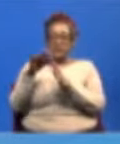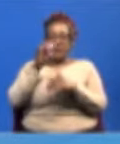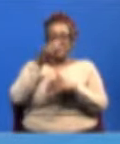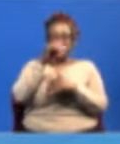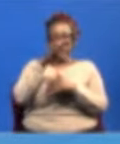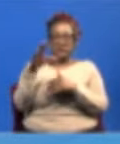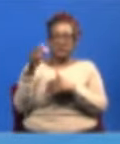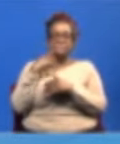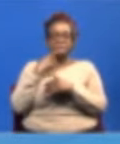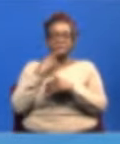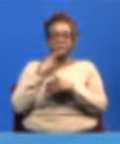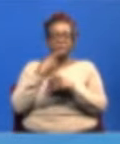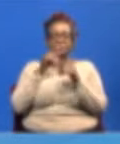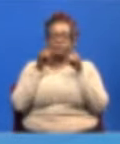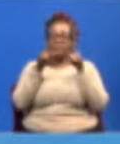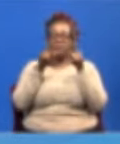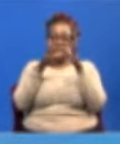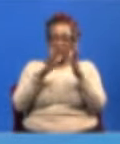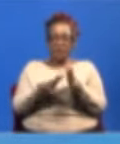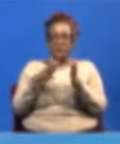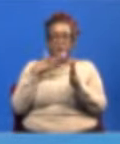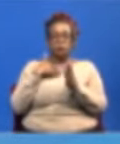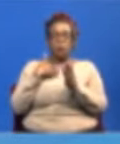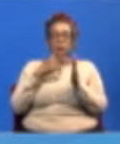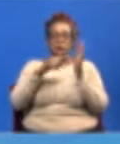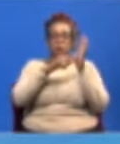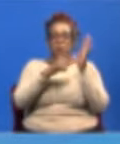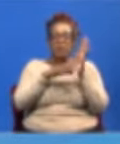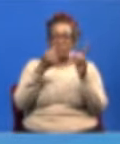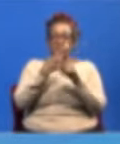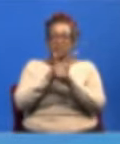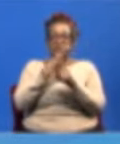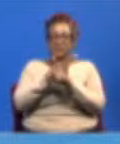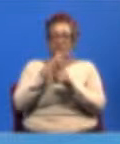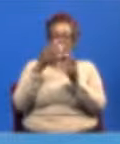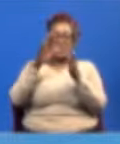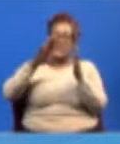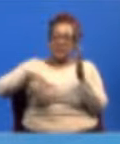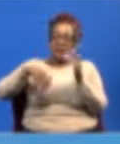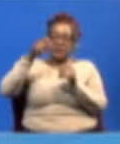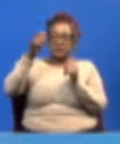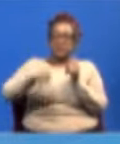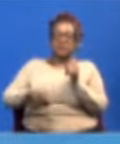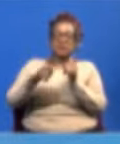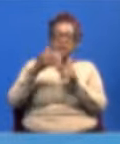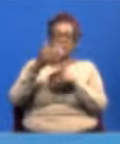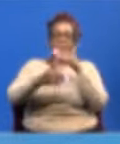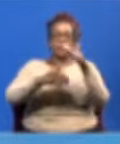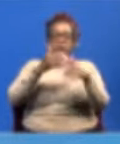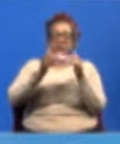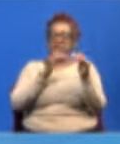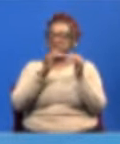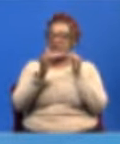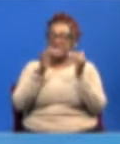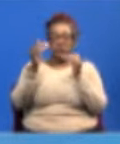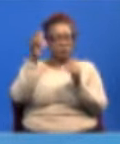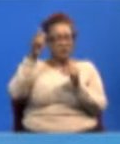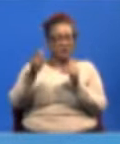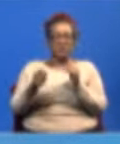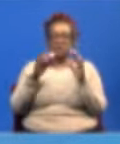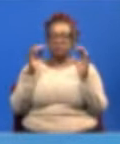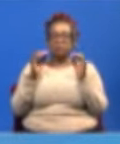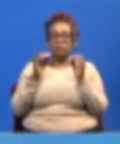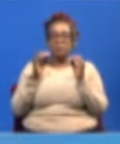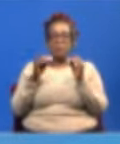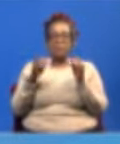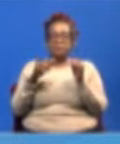persons seeking orders from different courts derails the justice process and it is not fair to the judges handling the matter. The Anti-Corruption